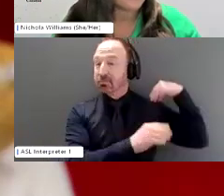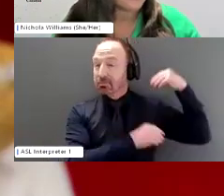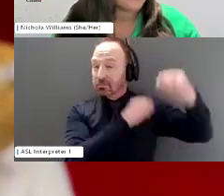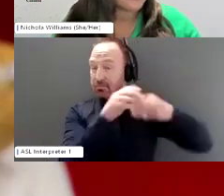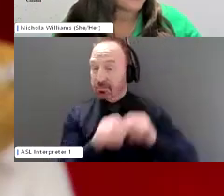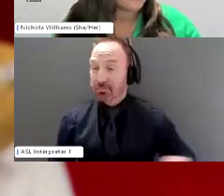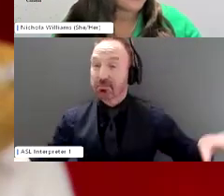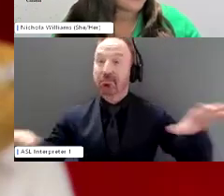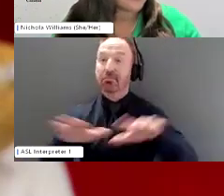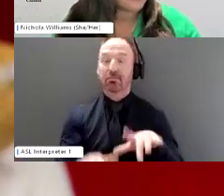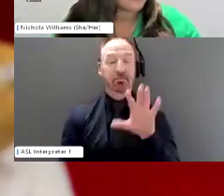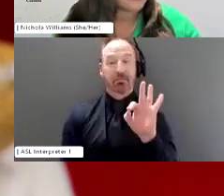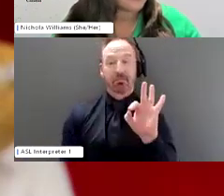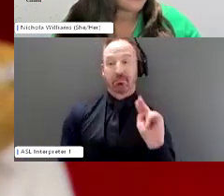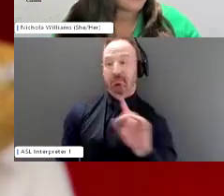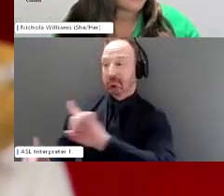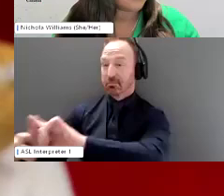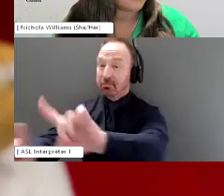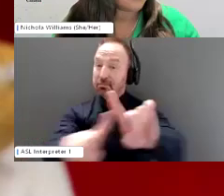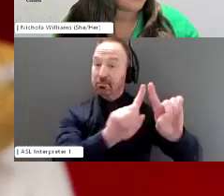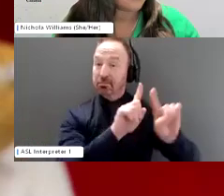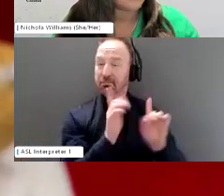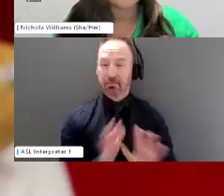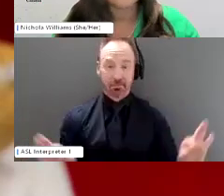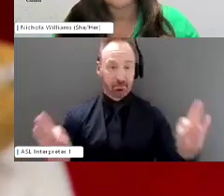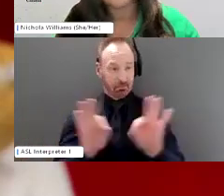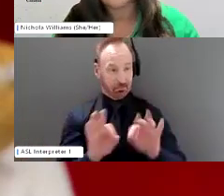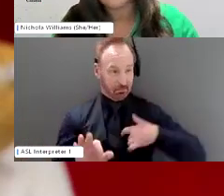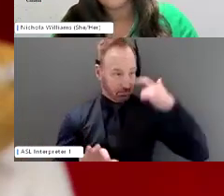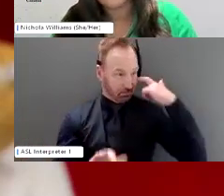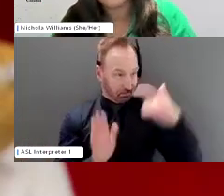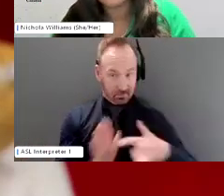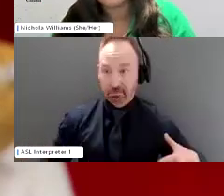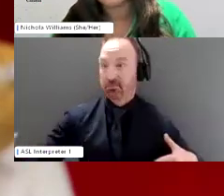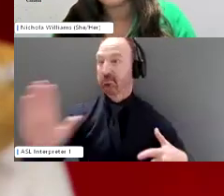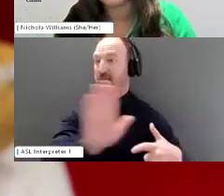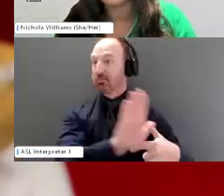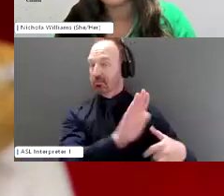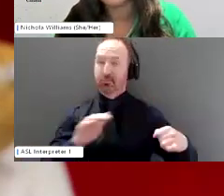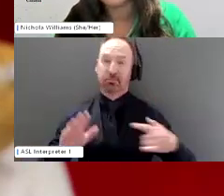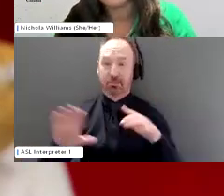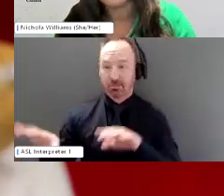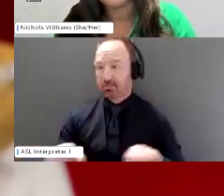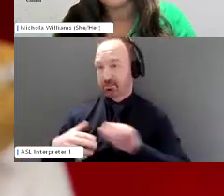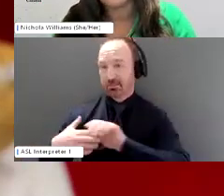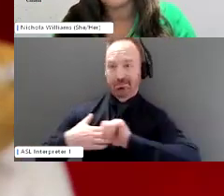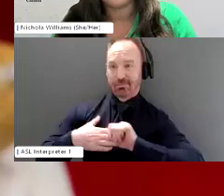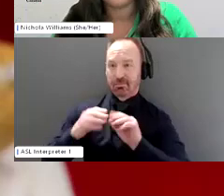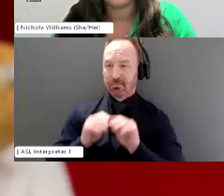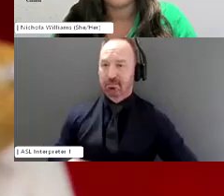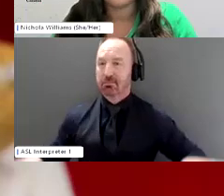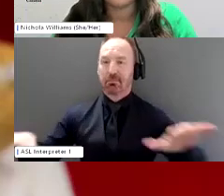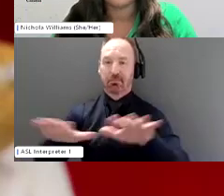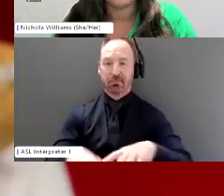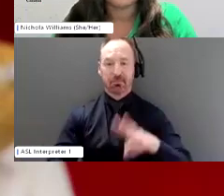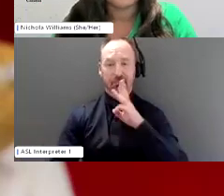of First Nations and acknowledge their stewardship of this land and its waters as protectors